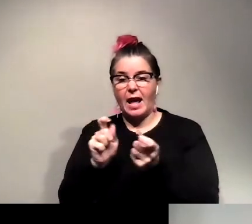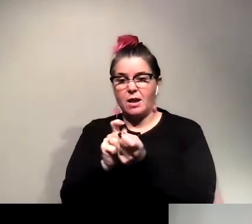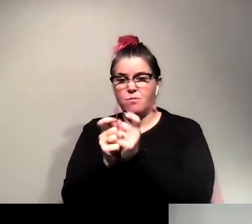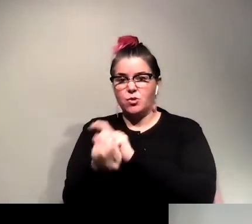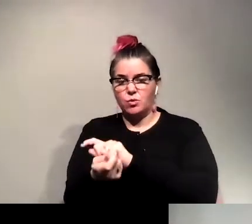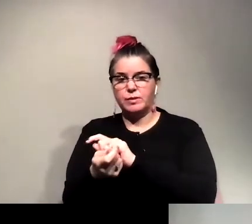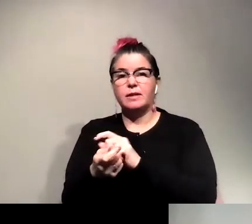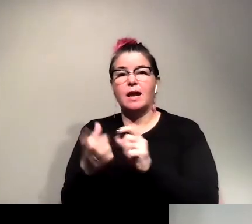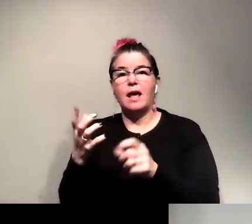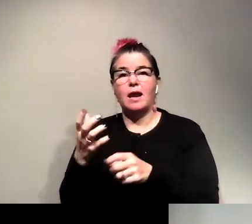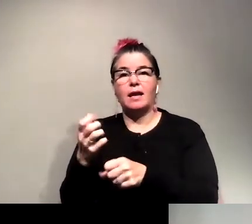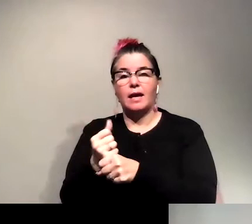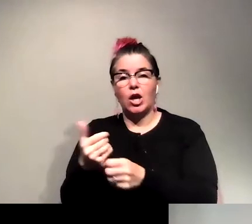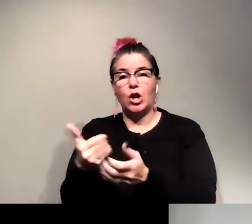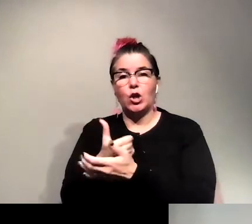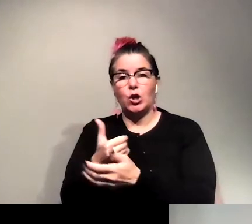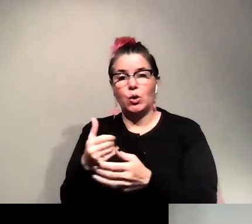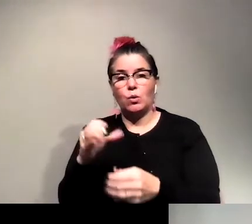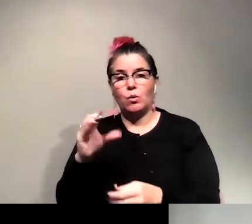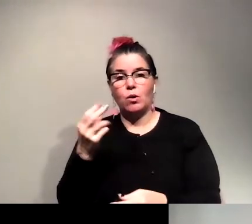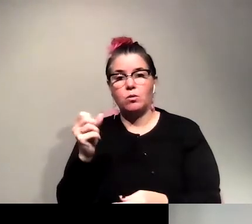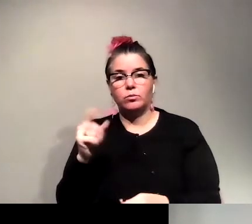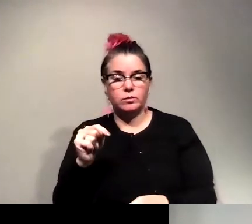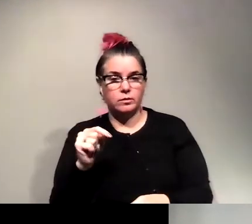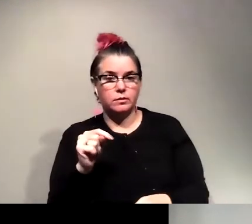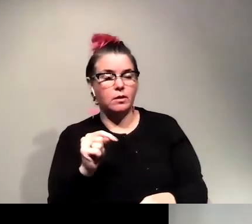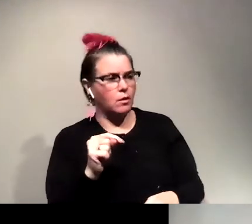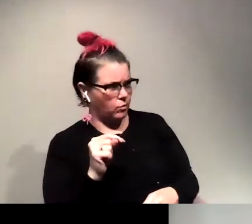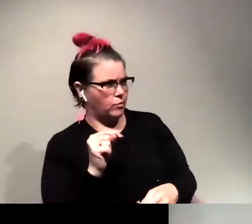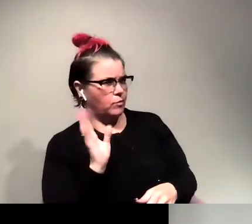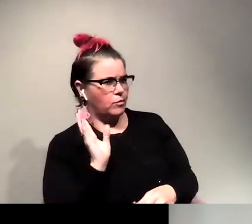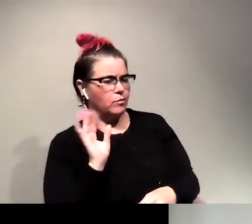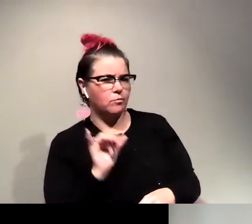a new obligate host? Ooh, I mean,